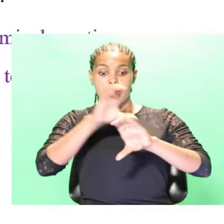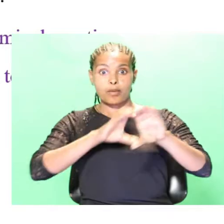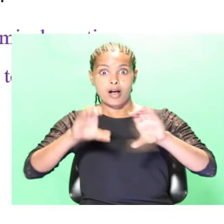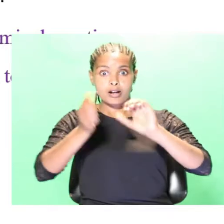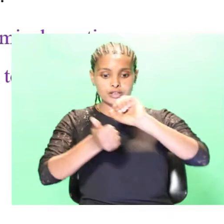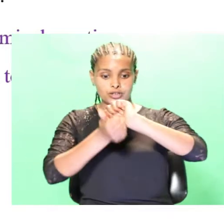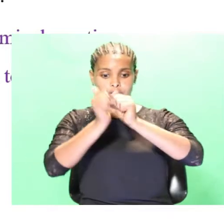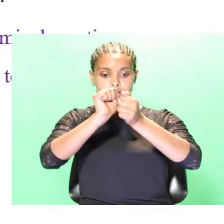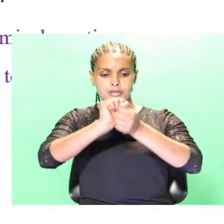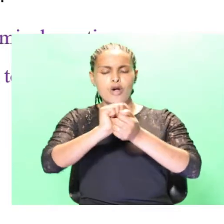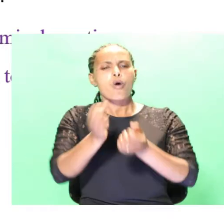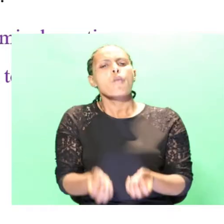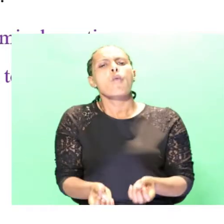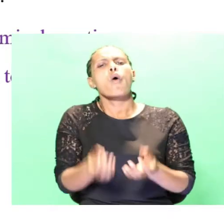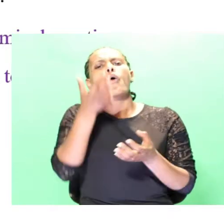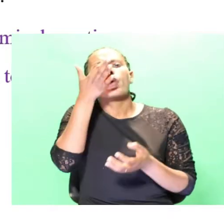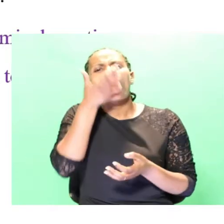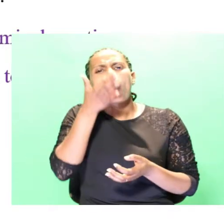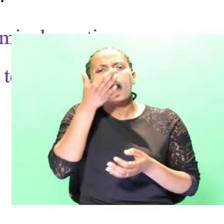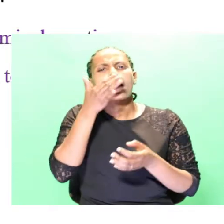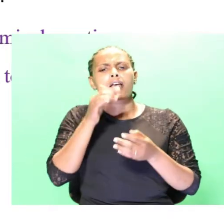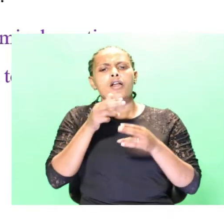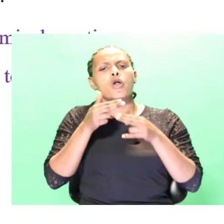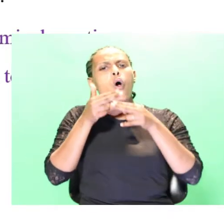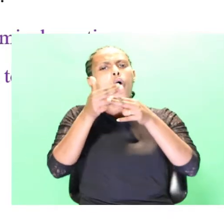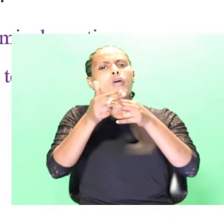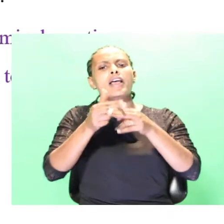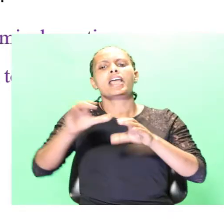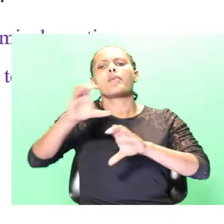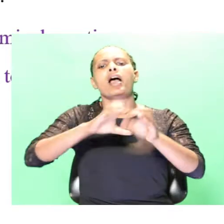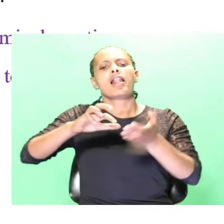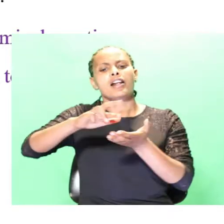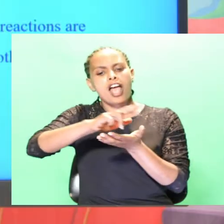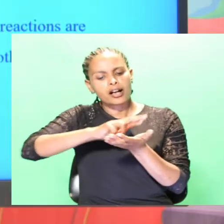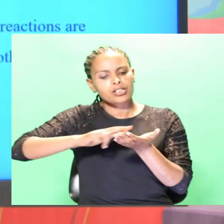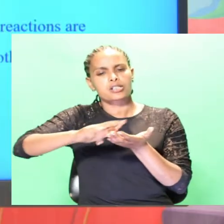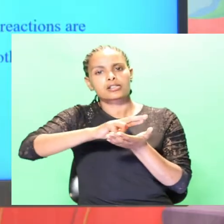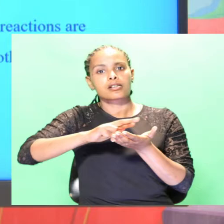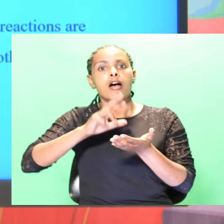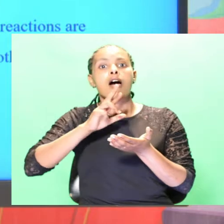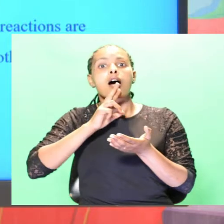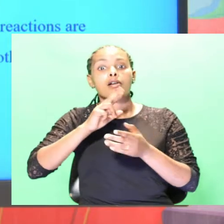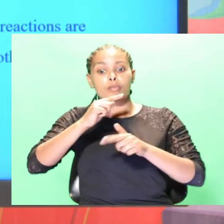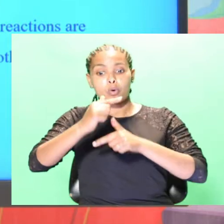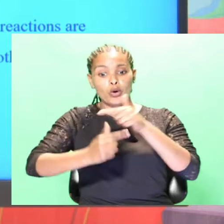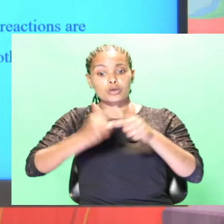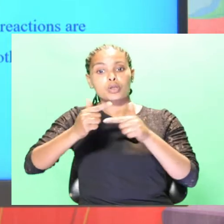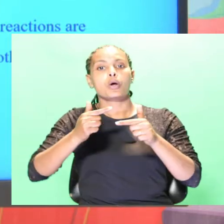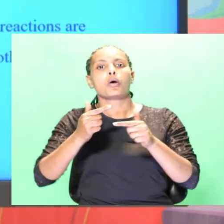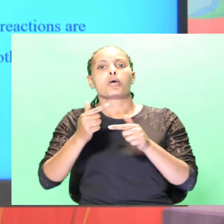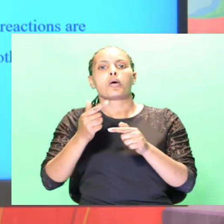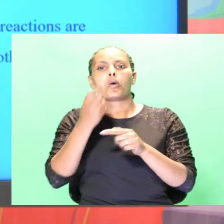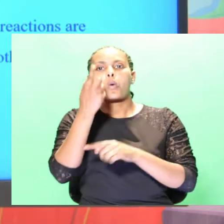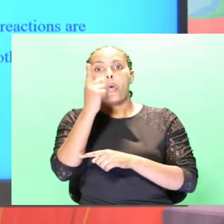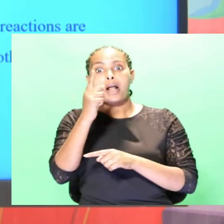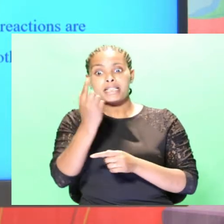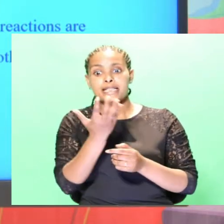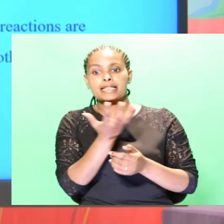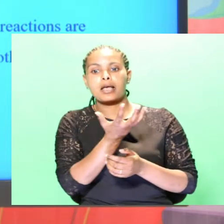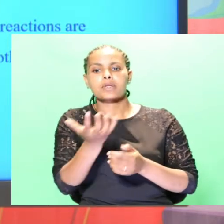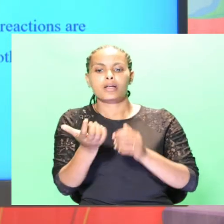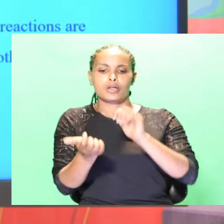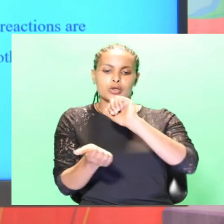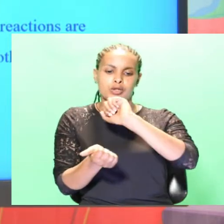Chemical change, more commonly known as chemical reactions, are processes whereby one substance